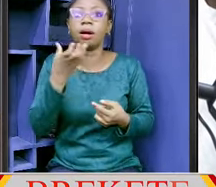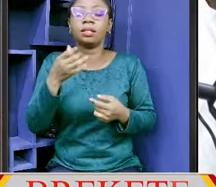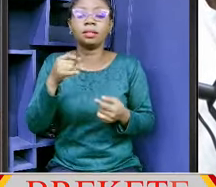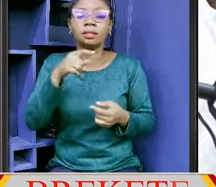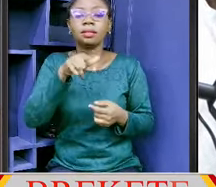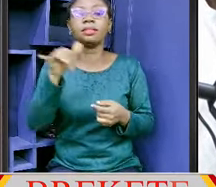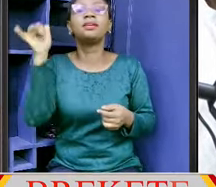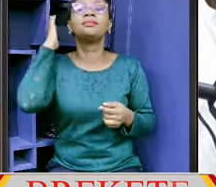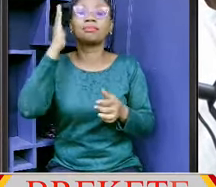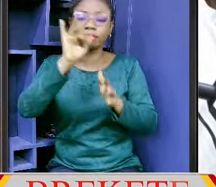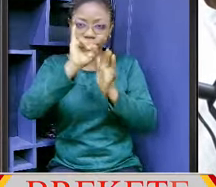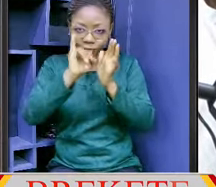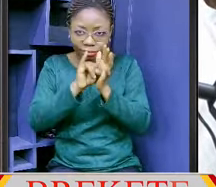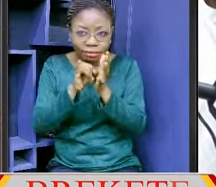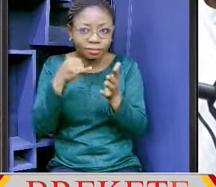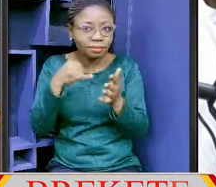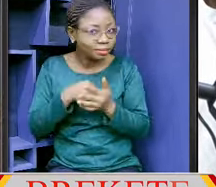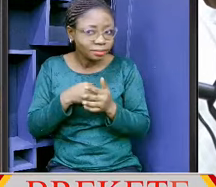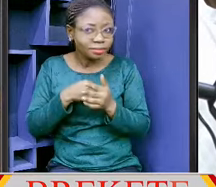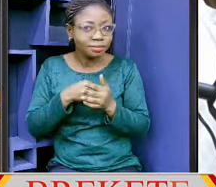You understand?